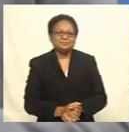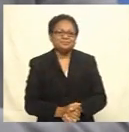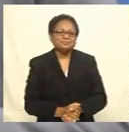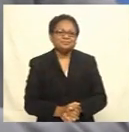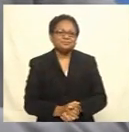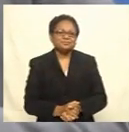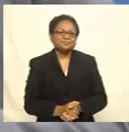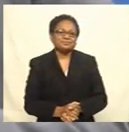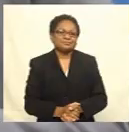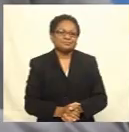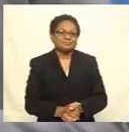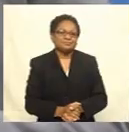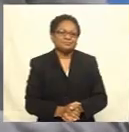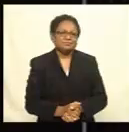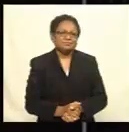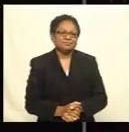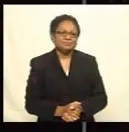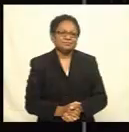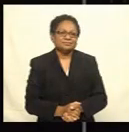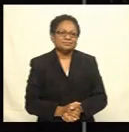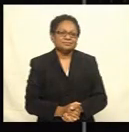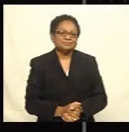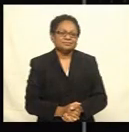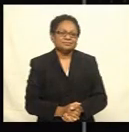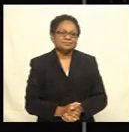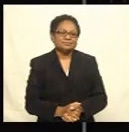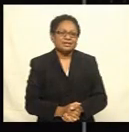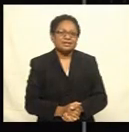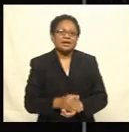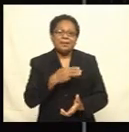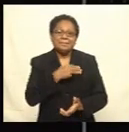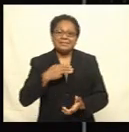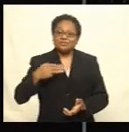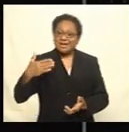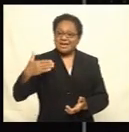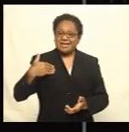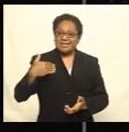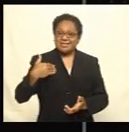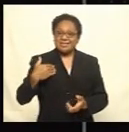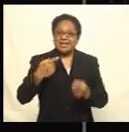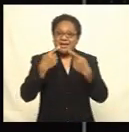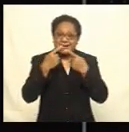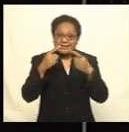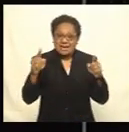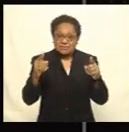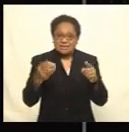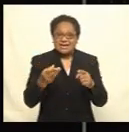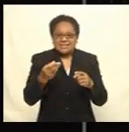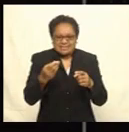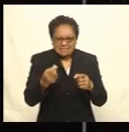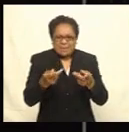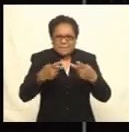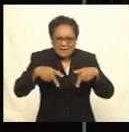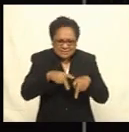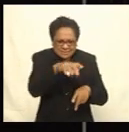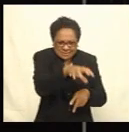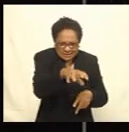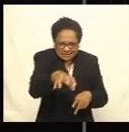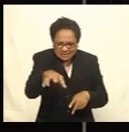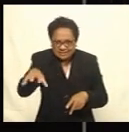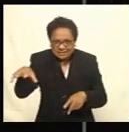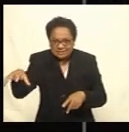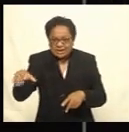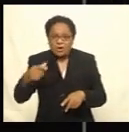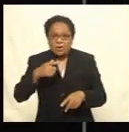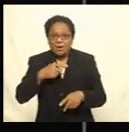Randovu, FBC News. The Health Ministry has announced areas of interest in its efforts to track anybody who